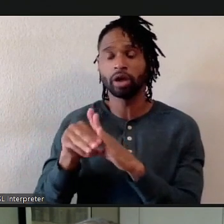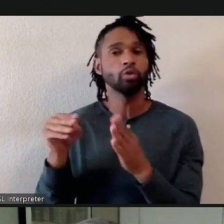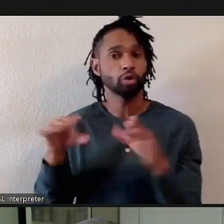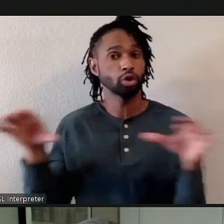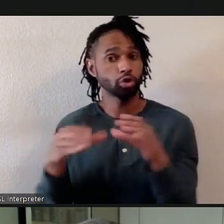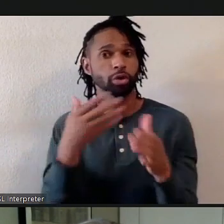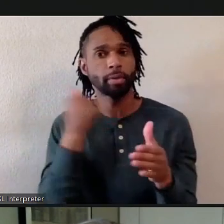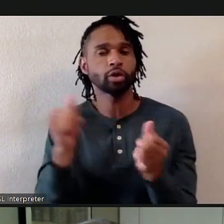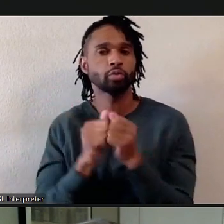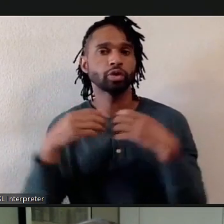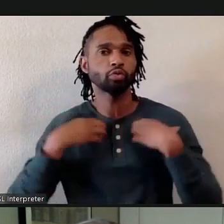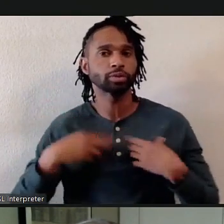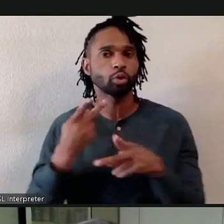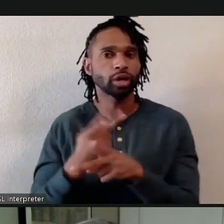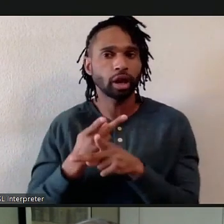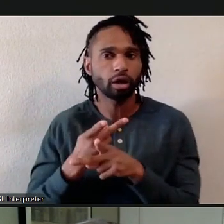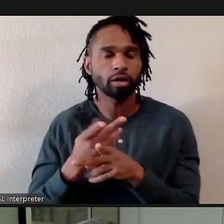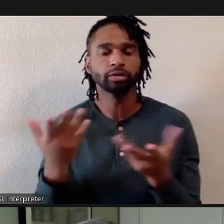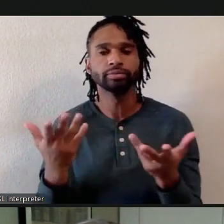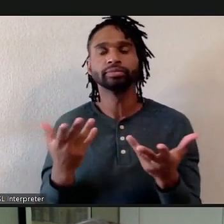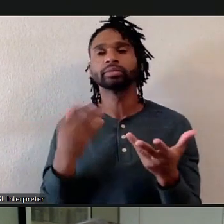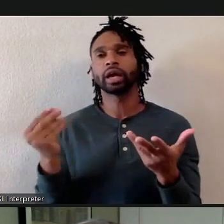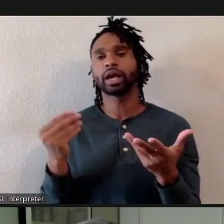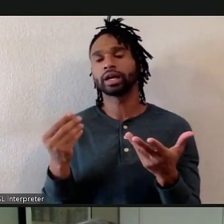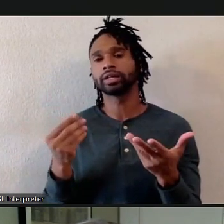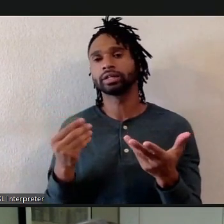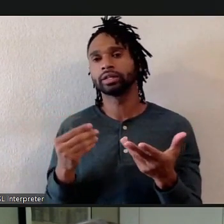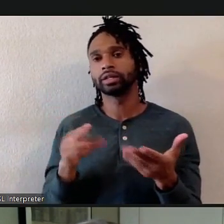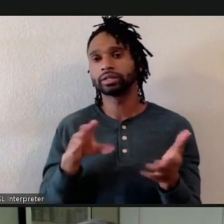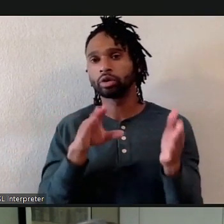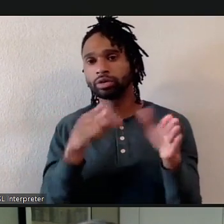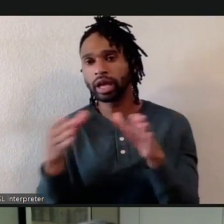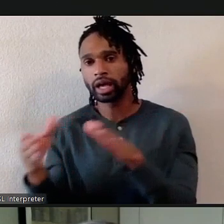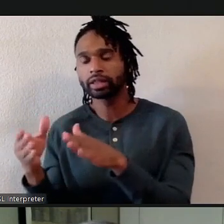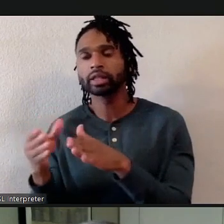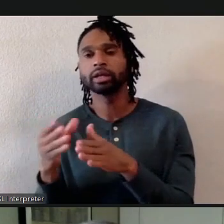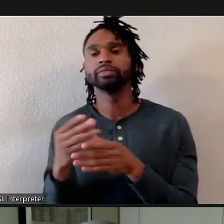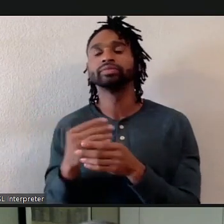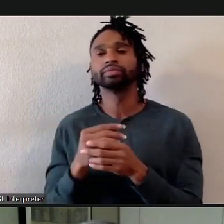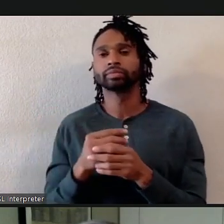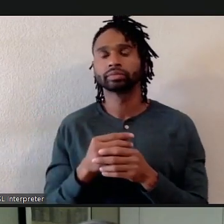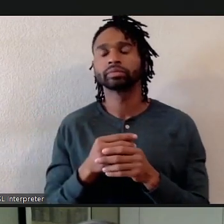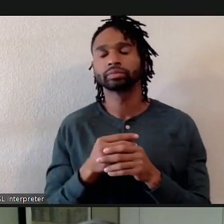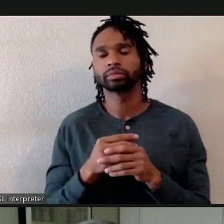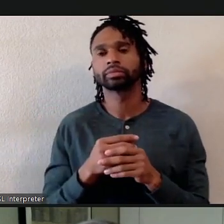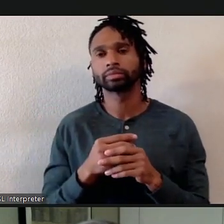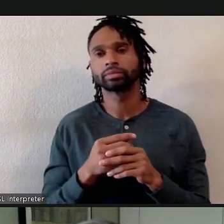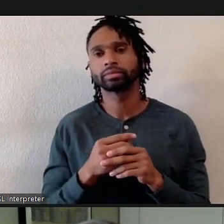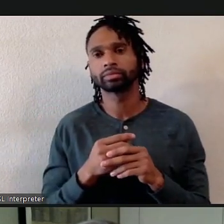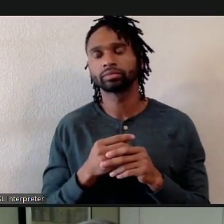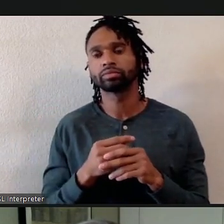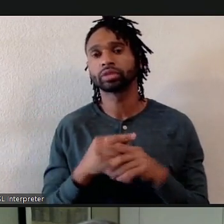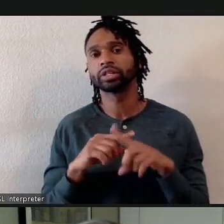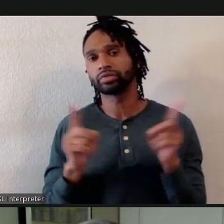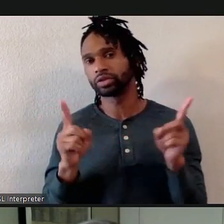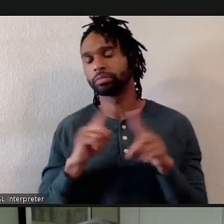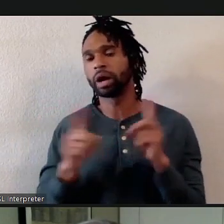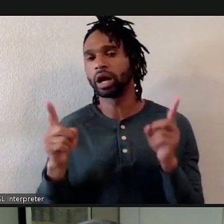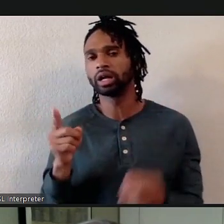respiratory care, and perhaps in particular dexamethasone is making a difference. But this is